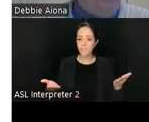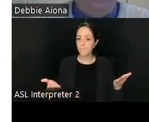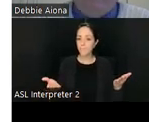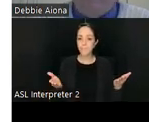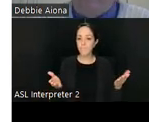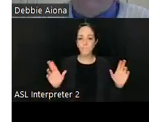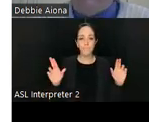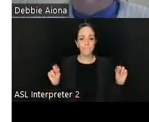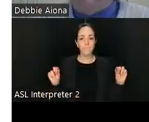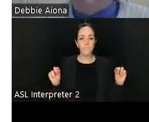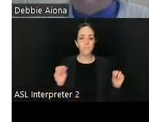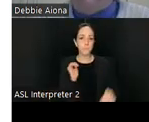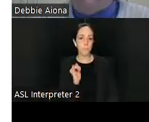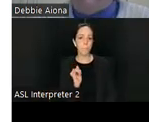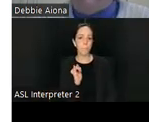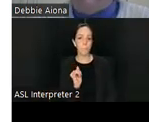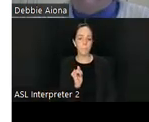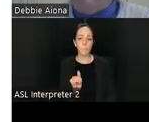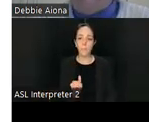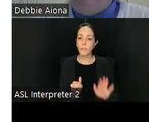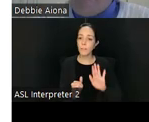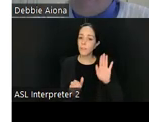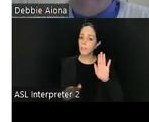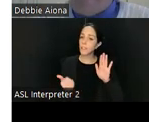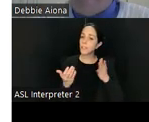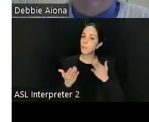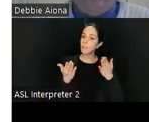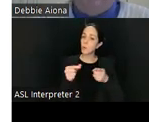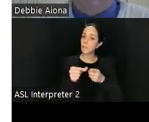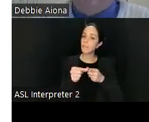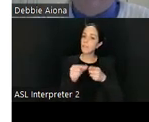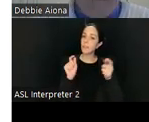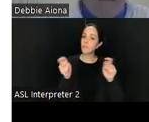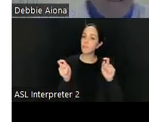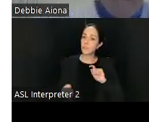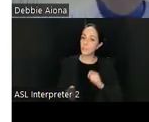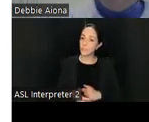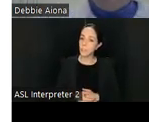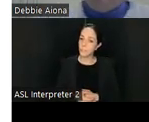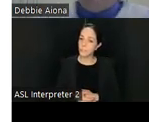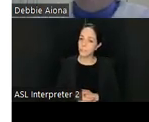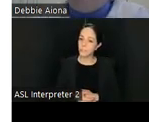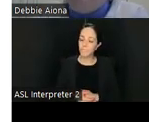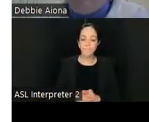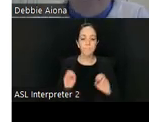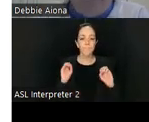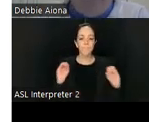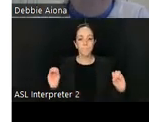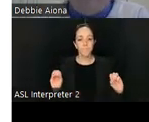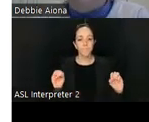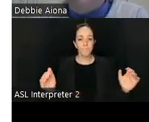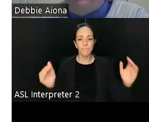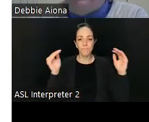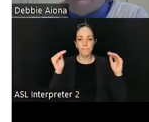Okay, me neither. Are there any proposed text changes to this section? Okay, I didn't think so. Can we move on